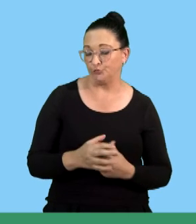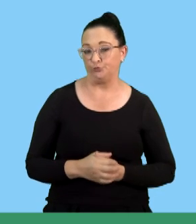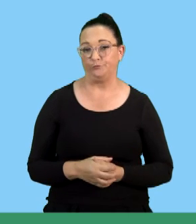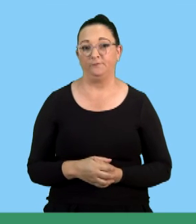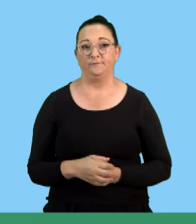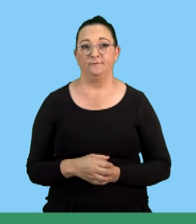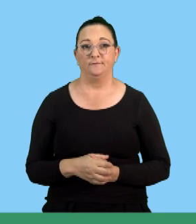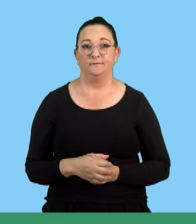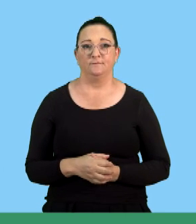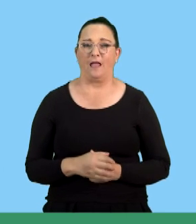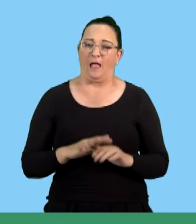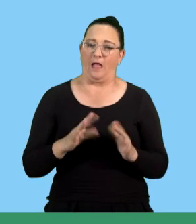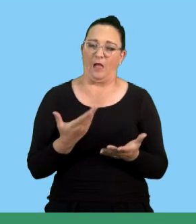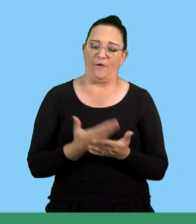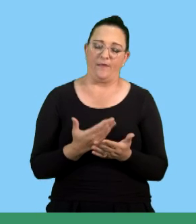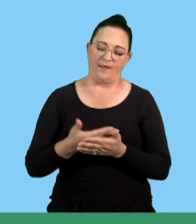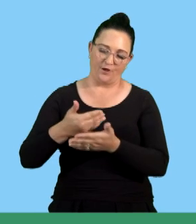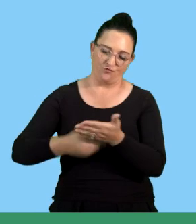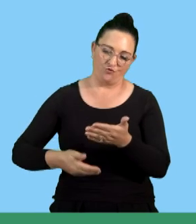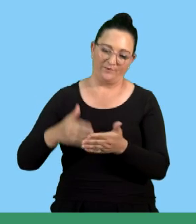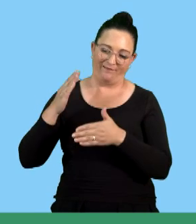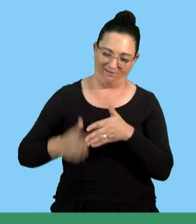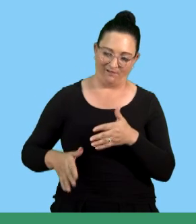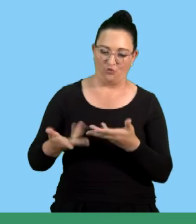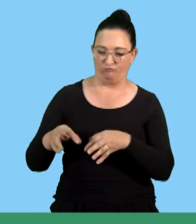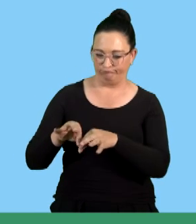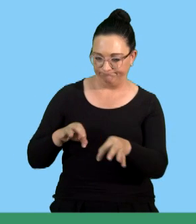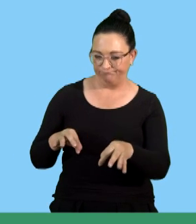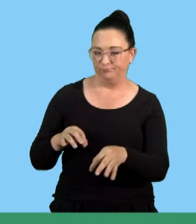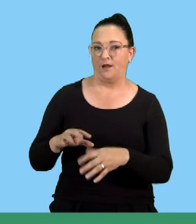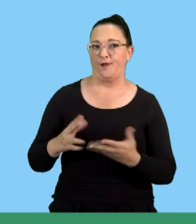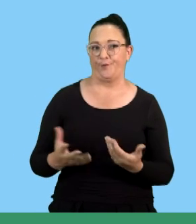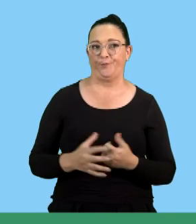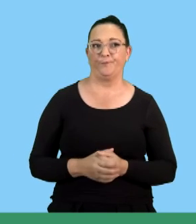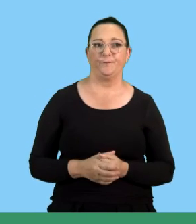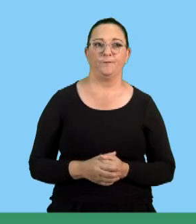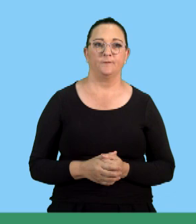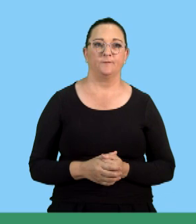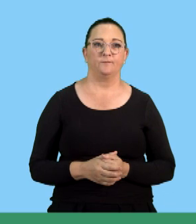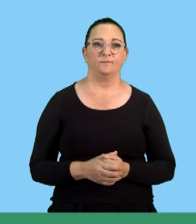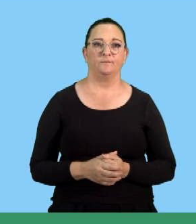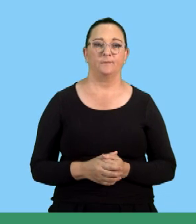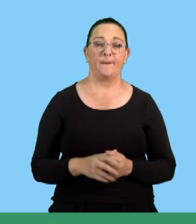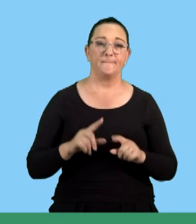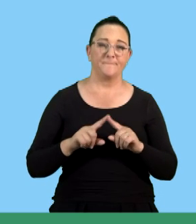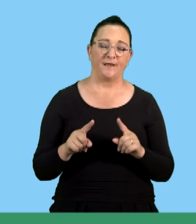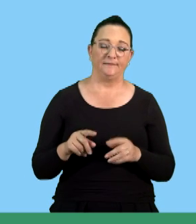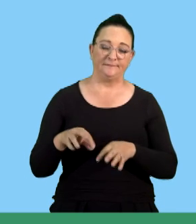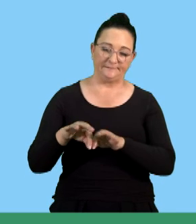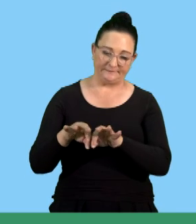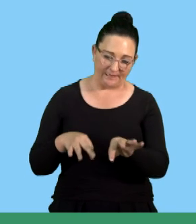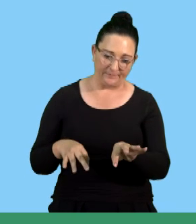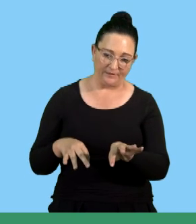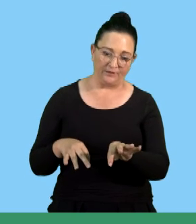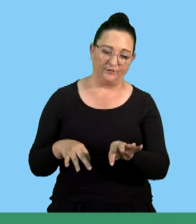the contracts. So when and how do we end the contract? It says here a contract of employment may only be